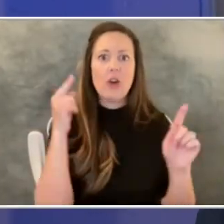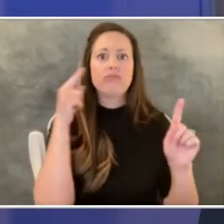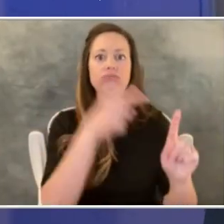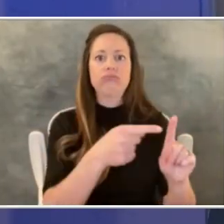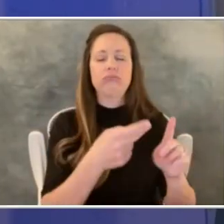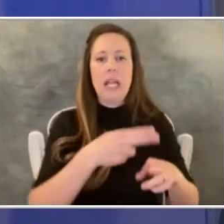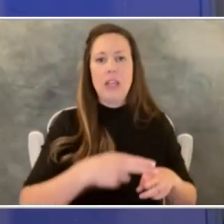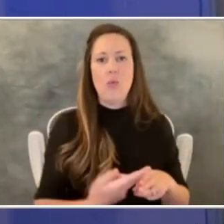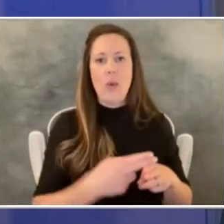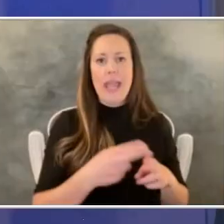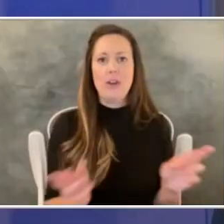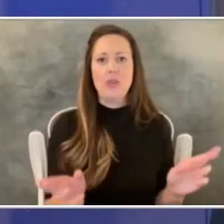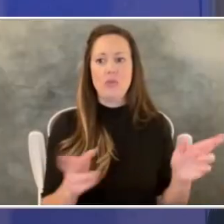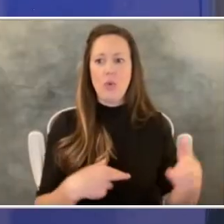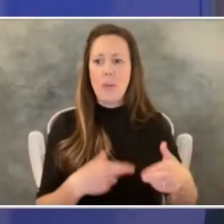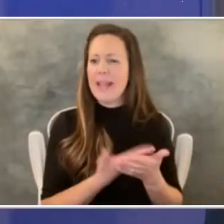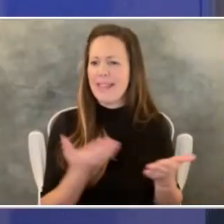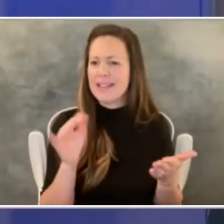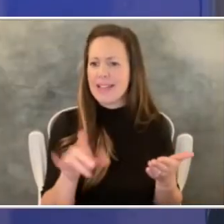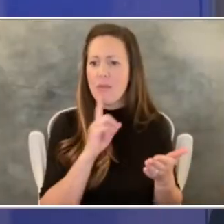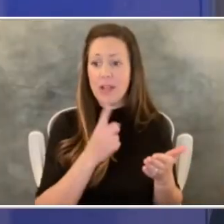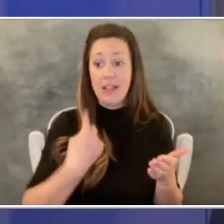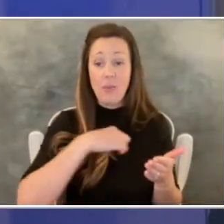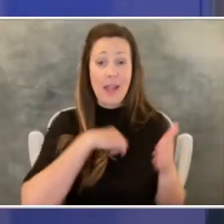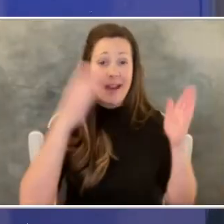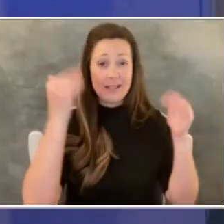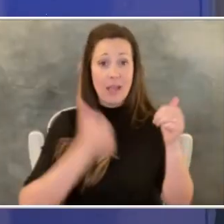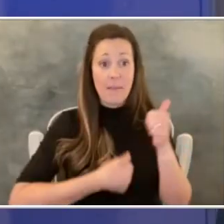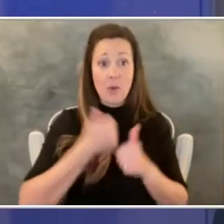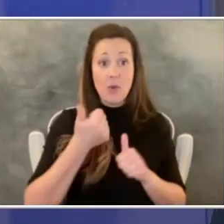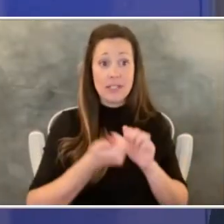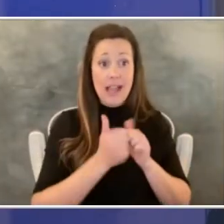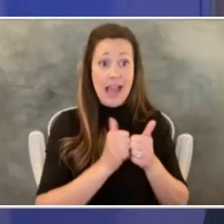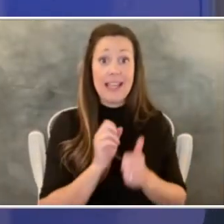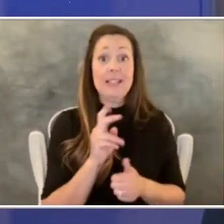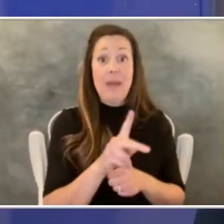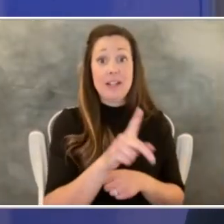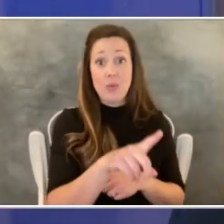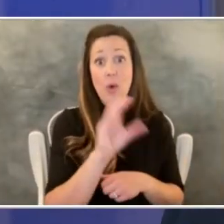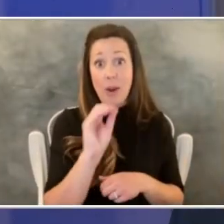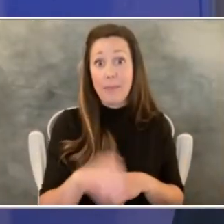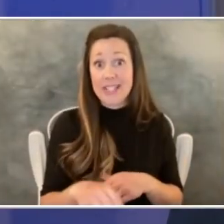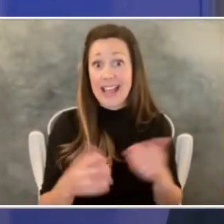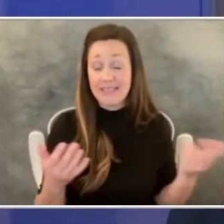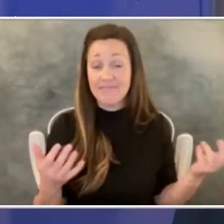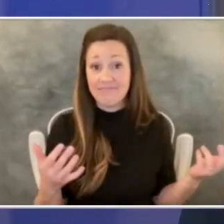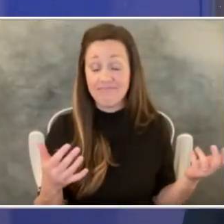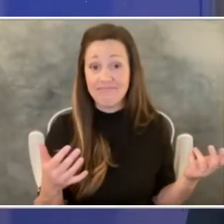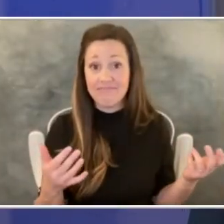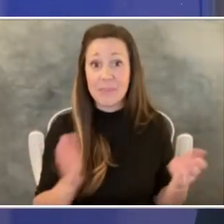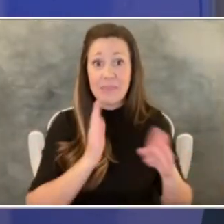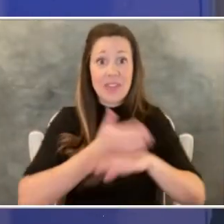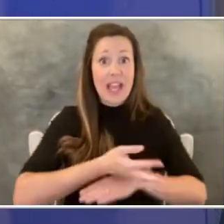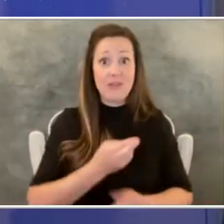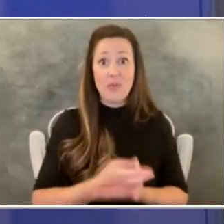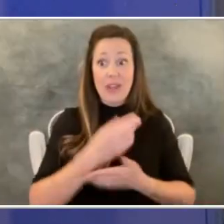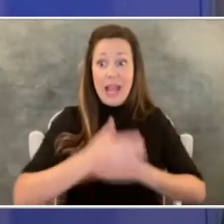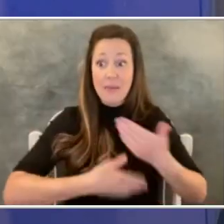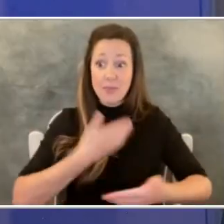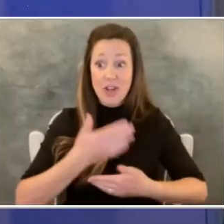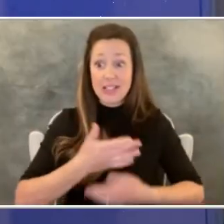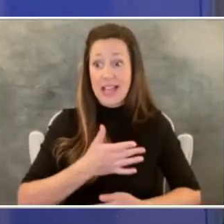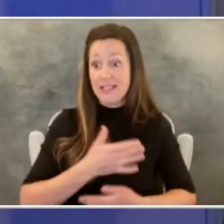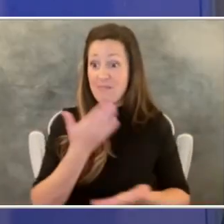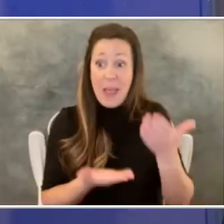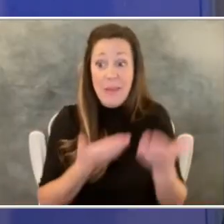that. So, we fully expect most of our athletes to get back to 100%, if not, come out of this whole rehab process even better than when they